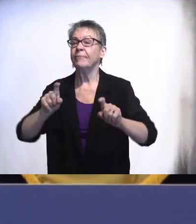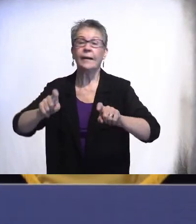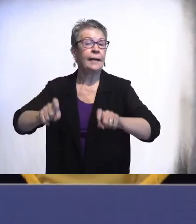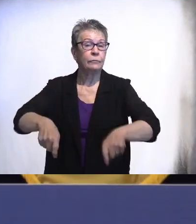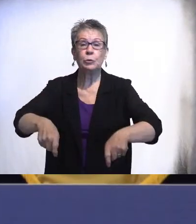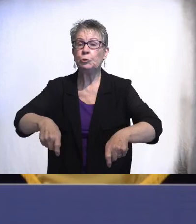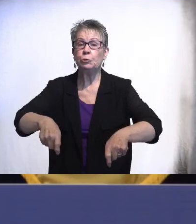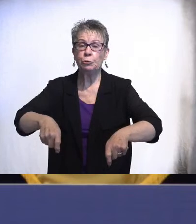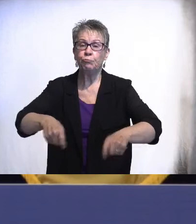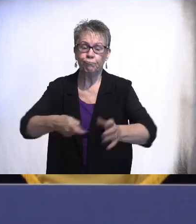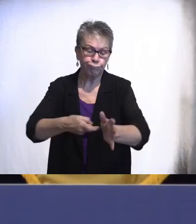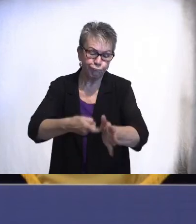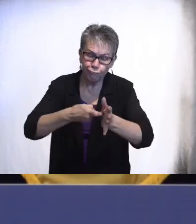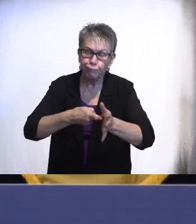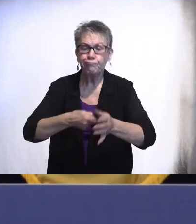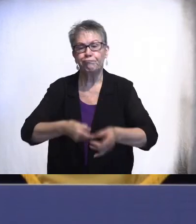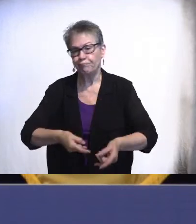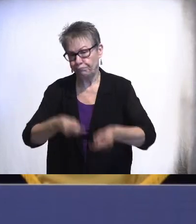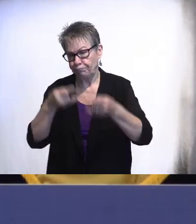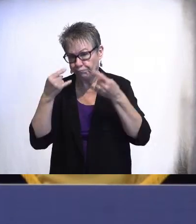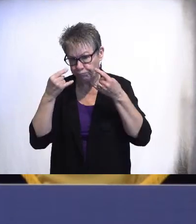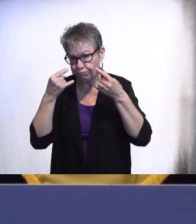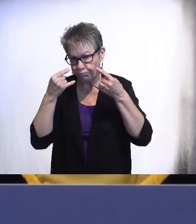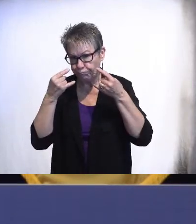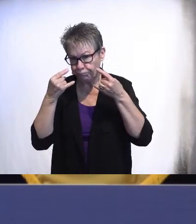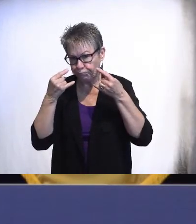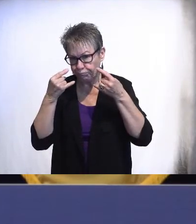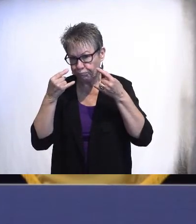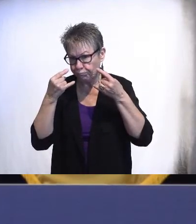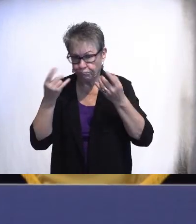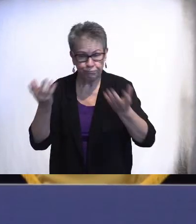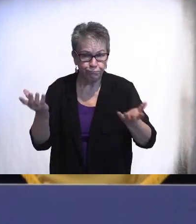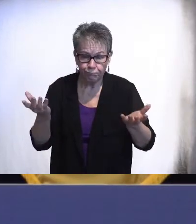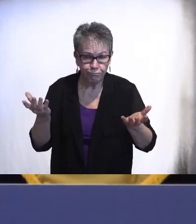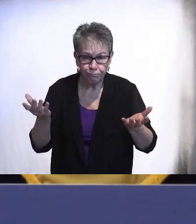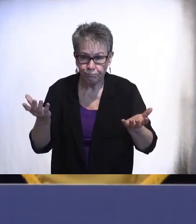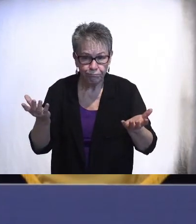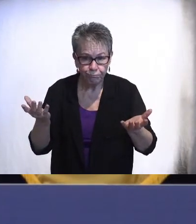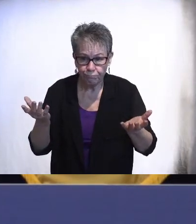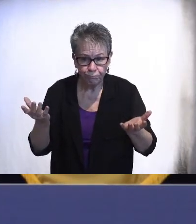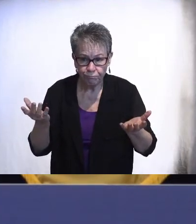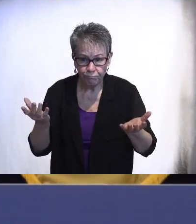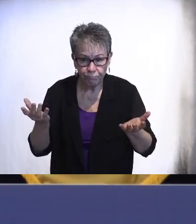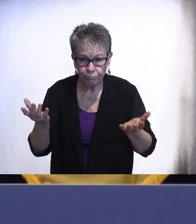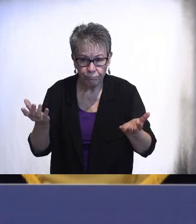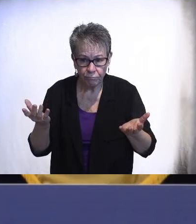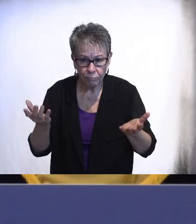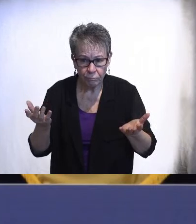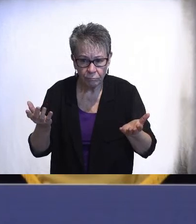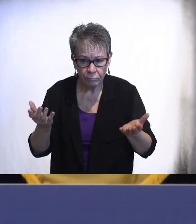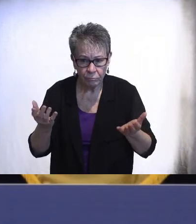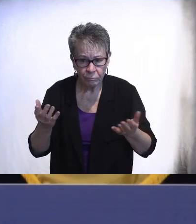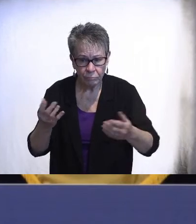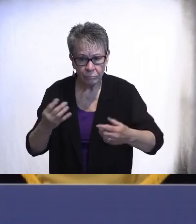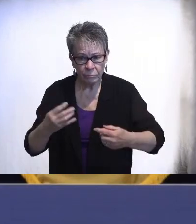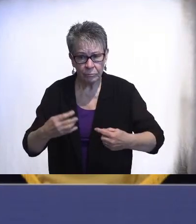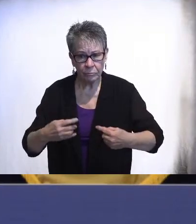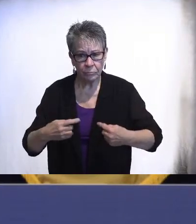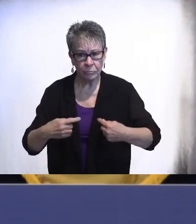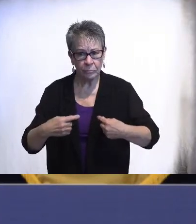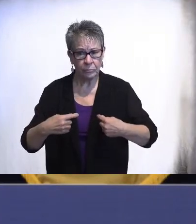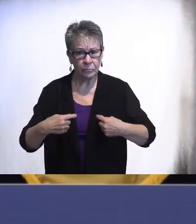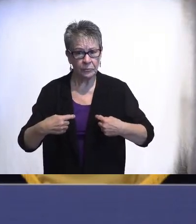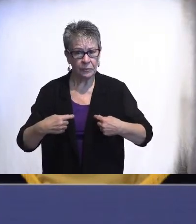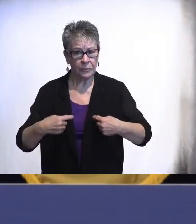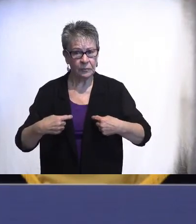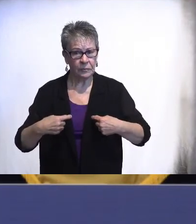what extent were we influenced by others? Was your question? Zero. Literally zero. We're influenced by the